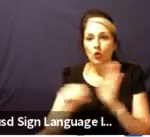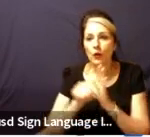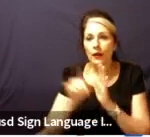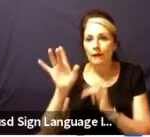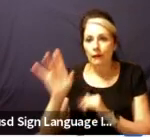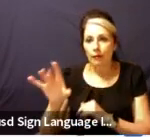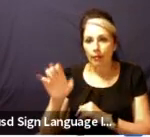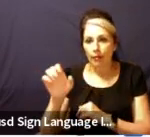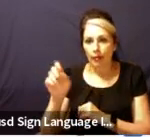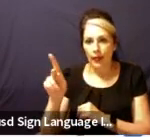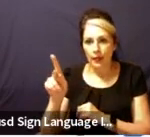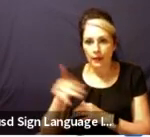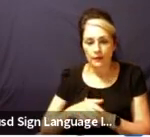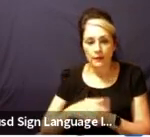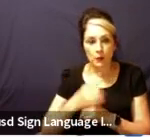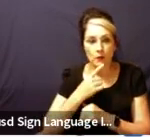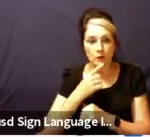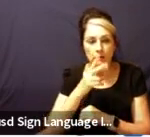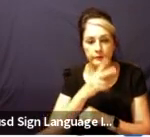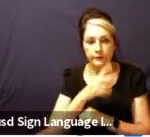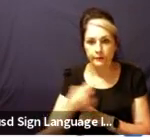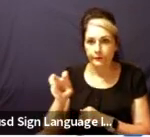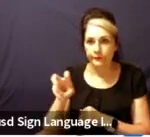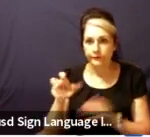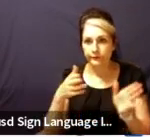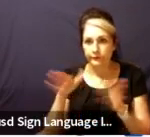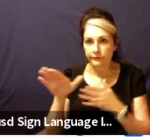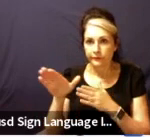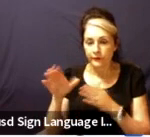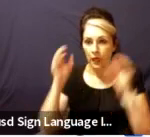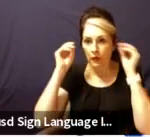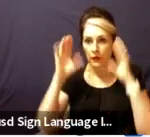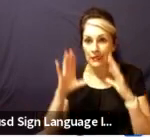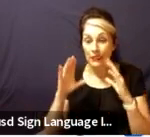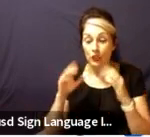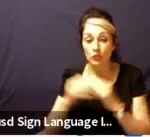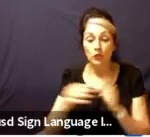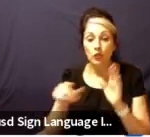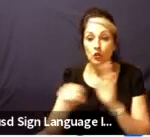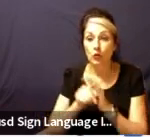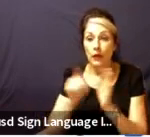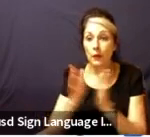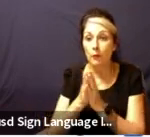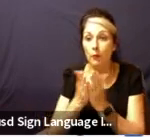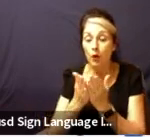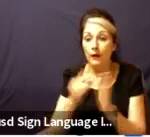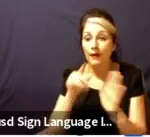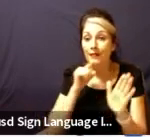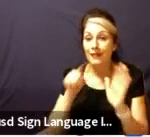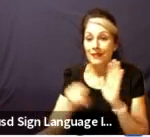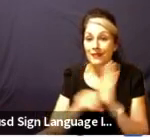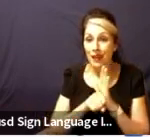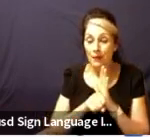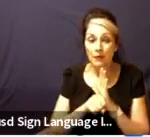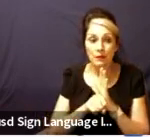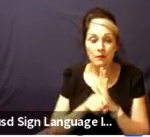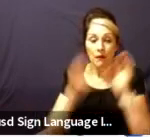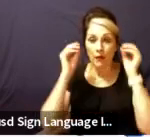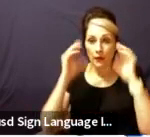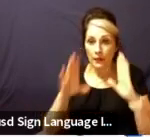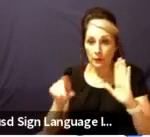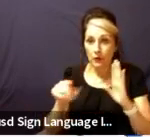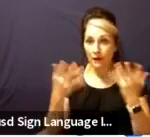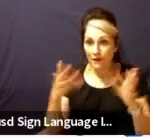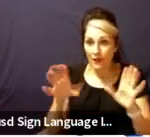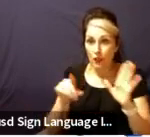and it will take you to the teacher's gradebook and the assignments that the teacher has graded